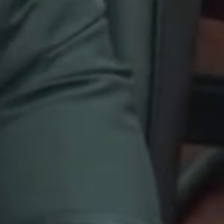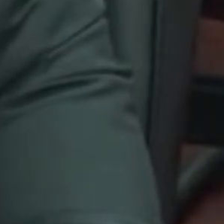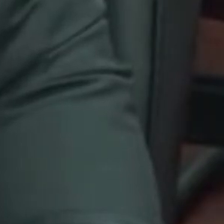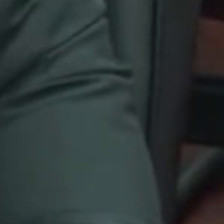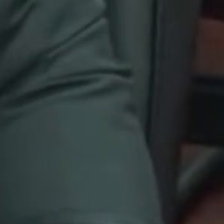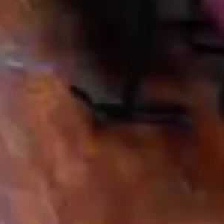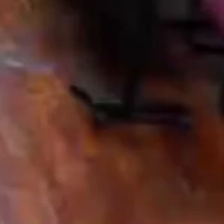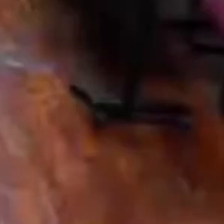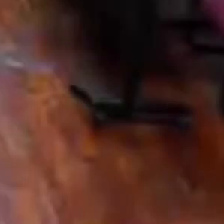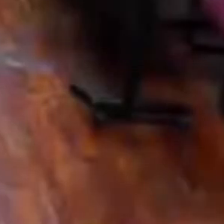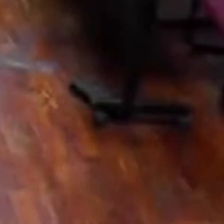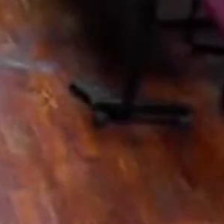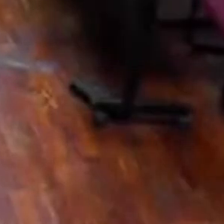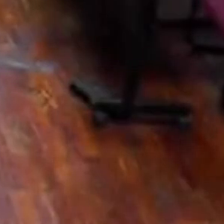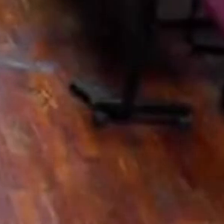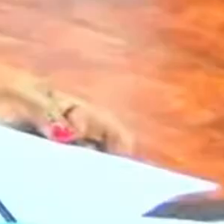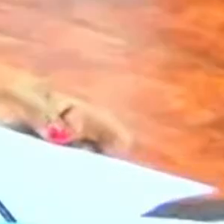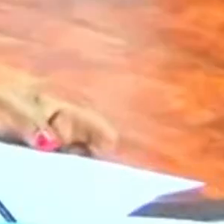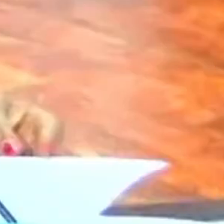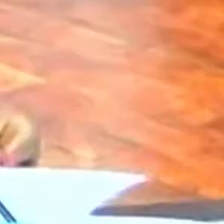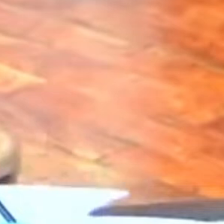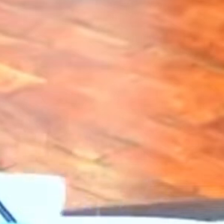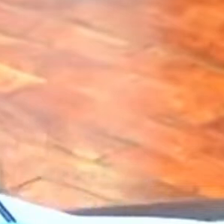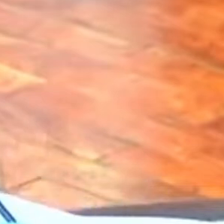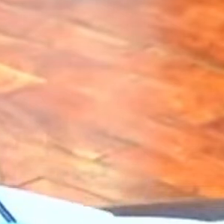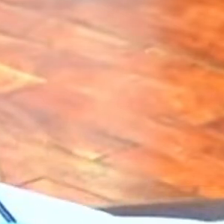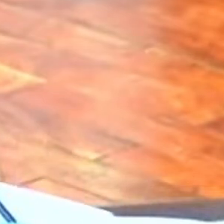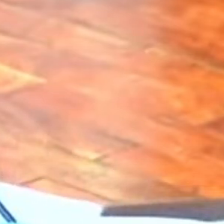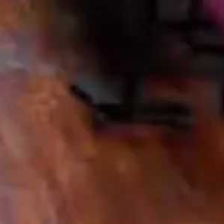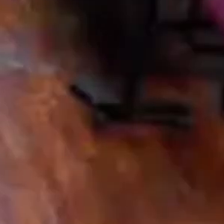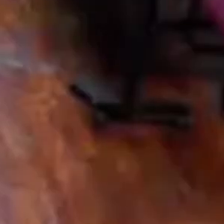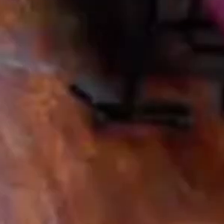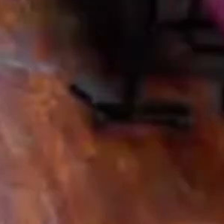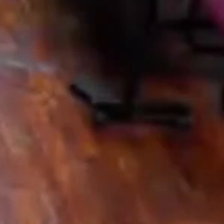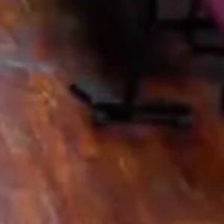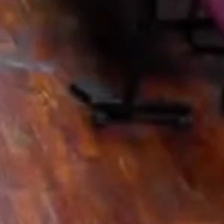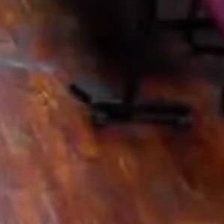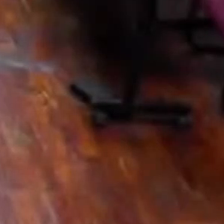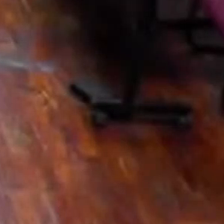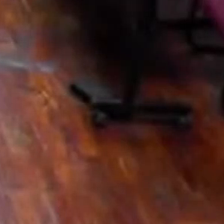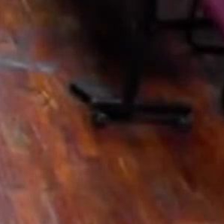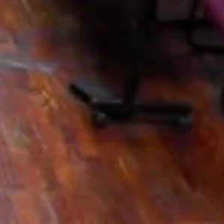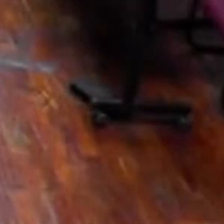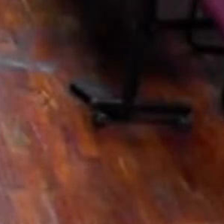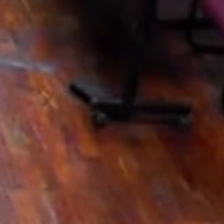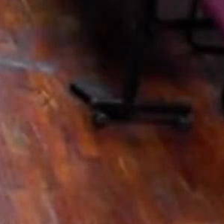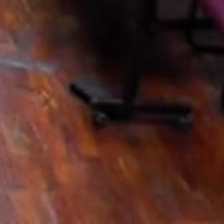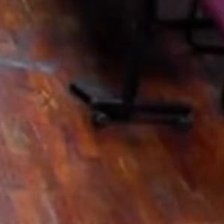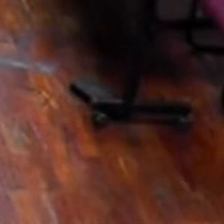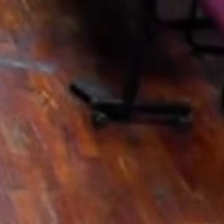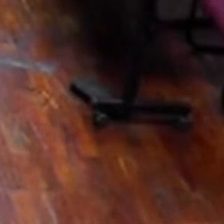Chairperson. PS, you can redirect to the IT person.